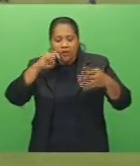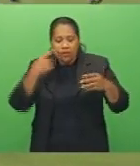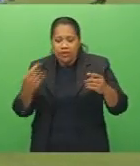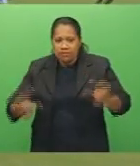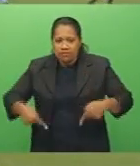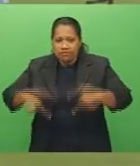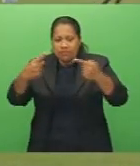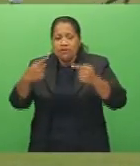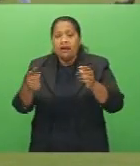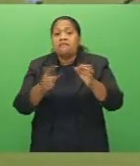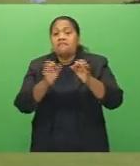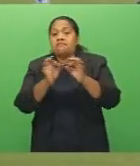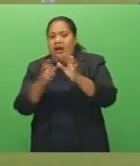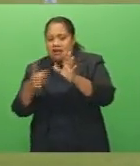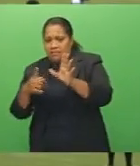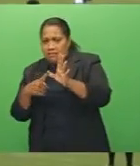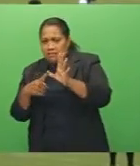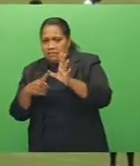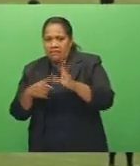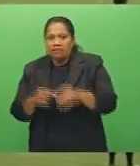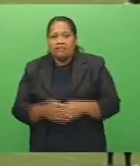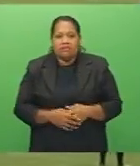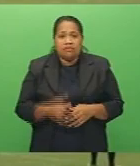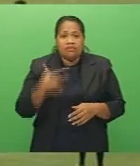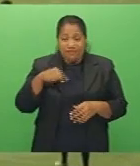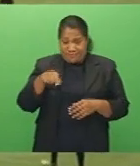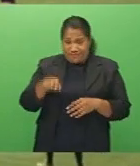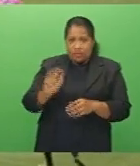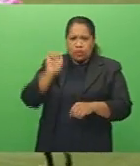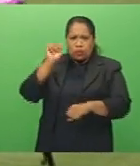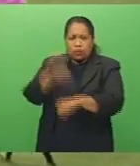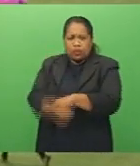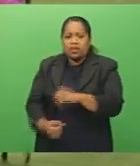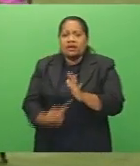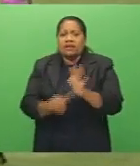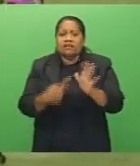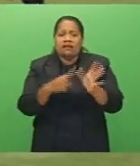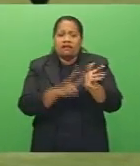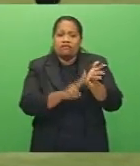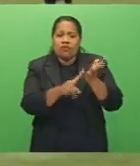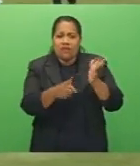in the final, who thrashed Tavo District Rabbitohs 28-8.